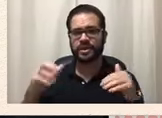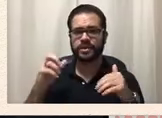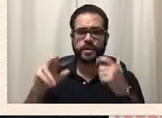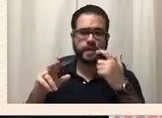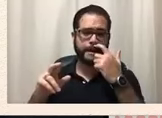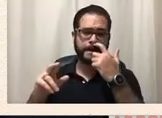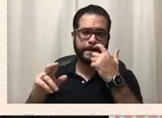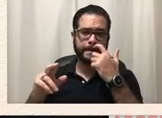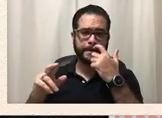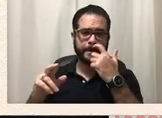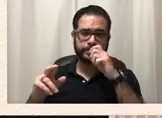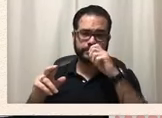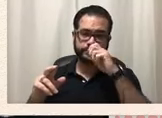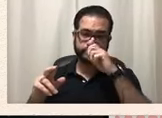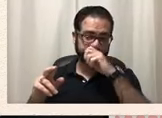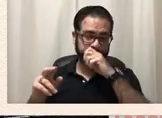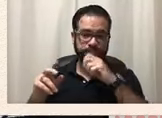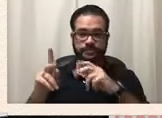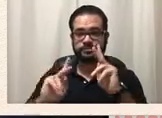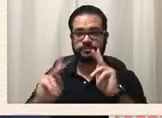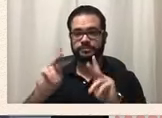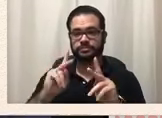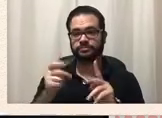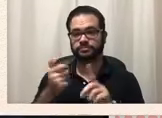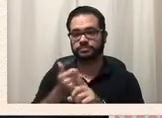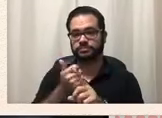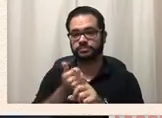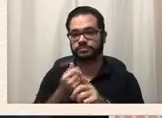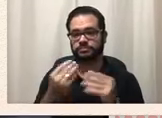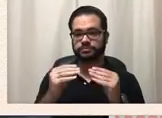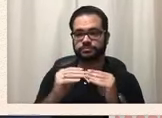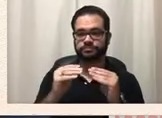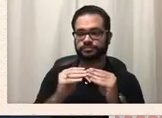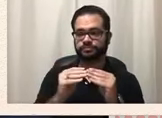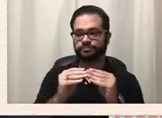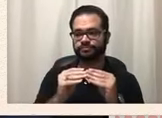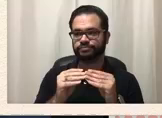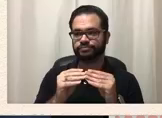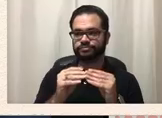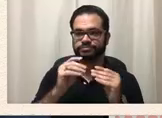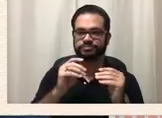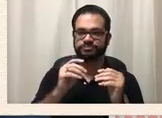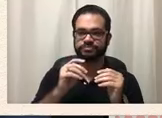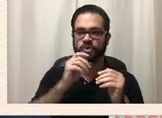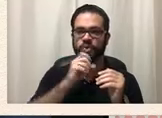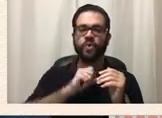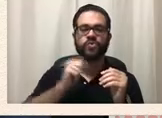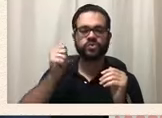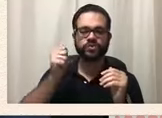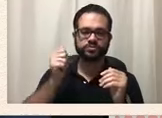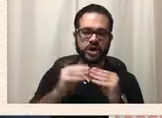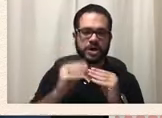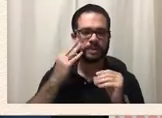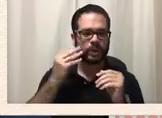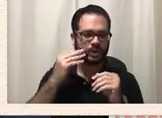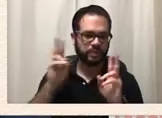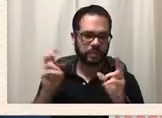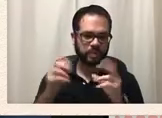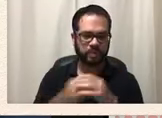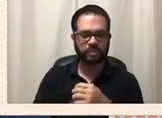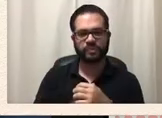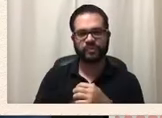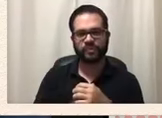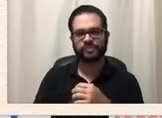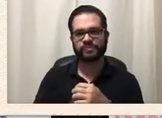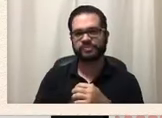that are more senior, more seasoned, let's say, in life. You know, God